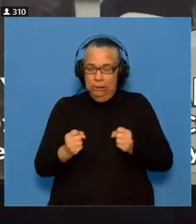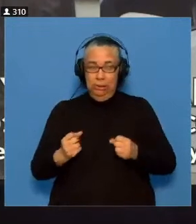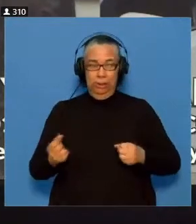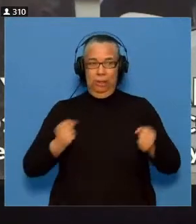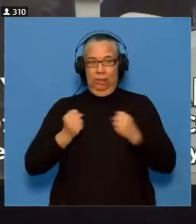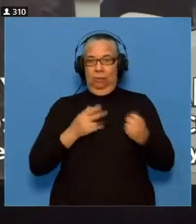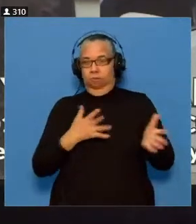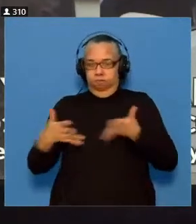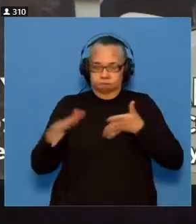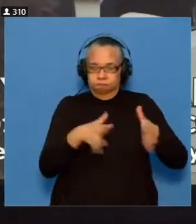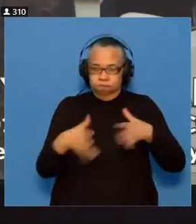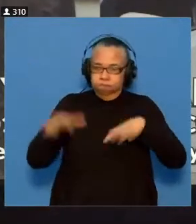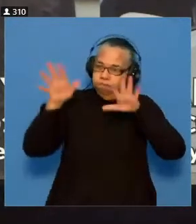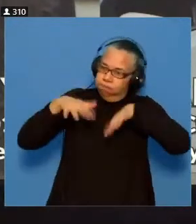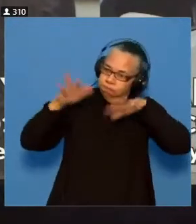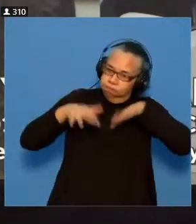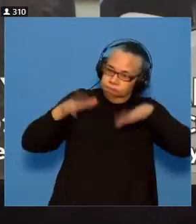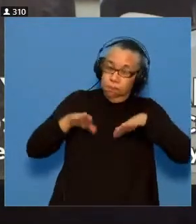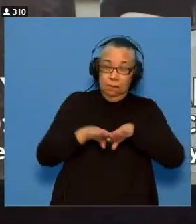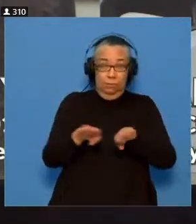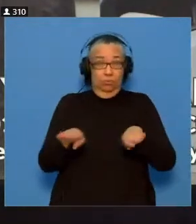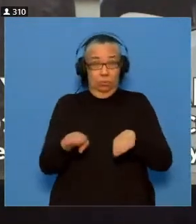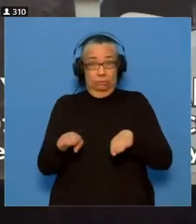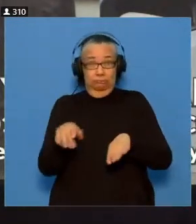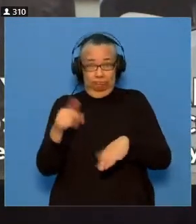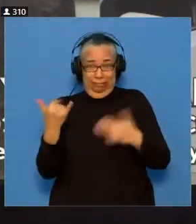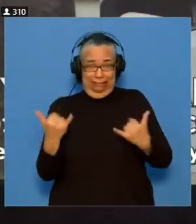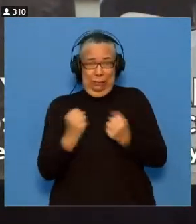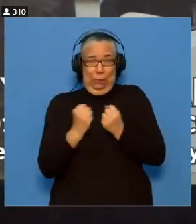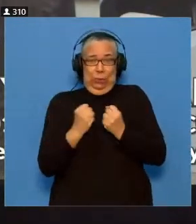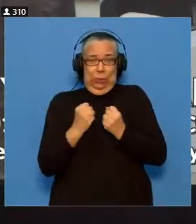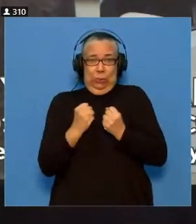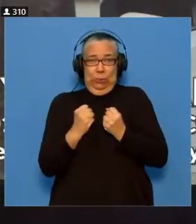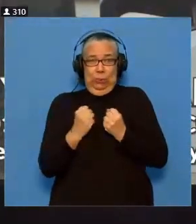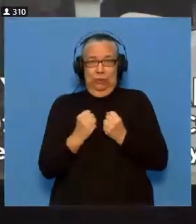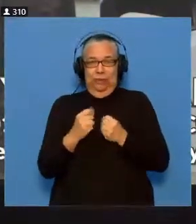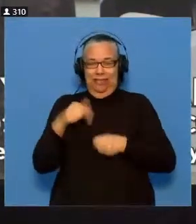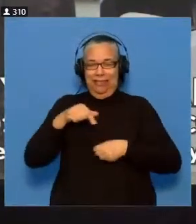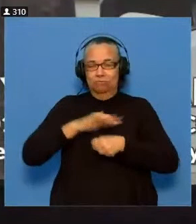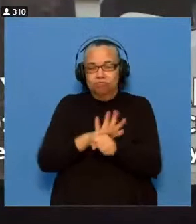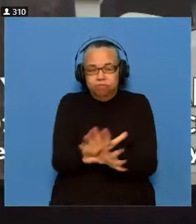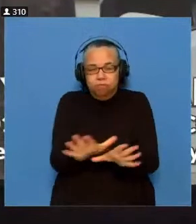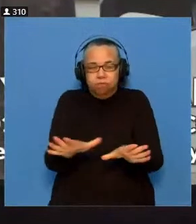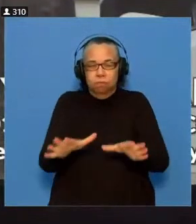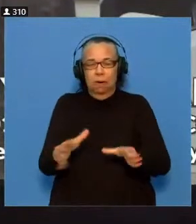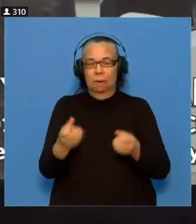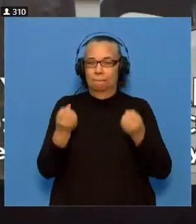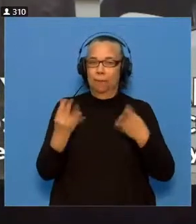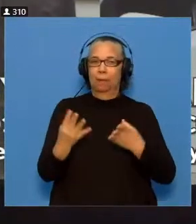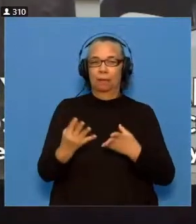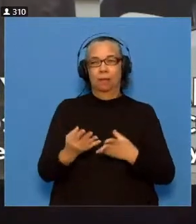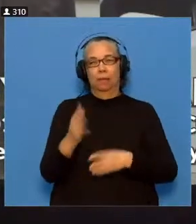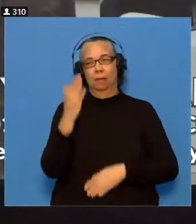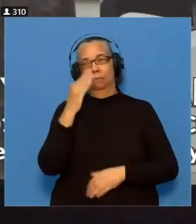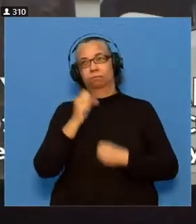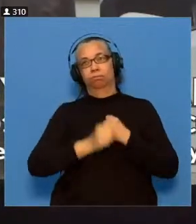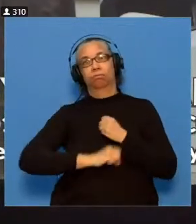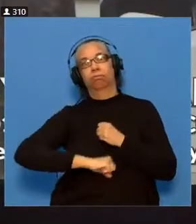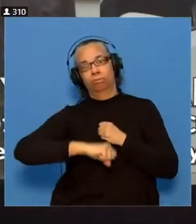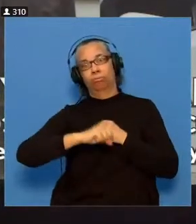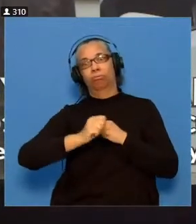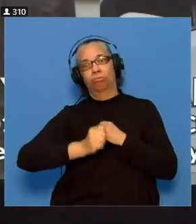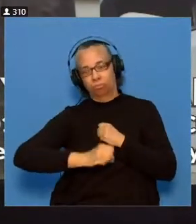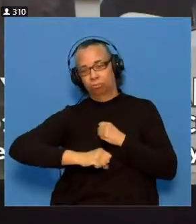is rainy, and in Bermuda, it is cold. And this pandemic, for many, seems to be dragging on and